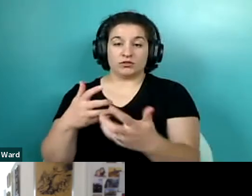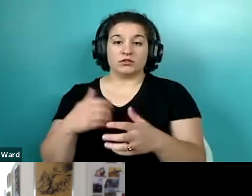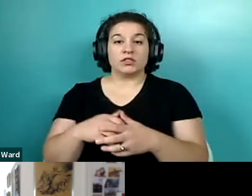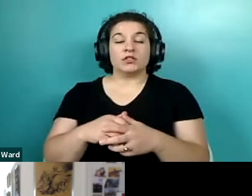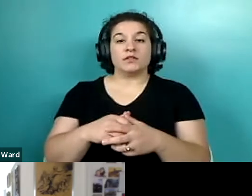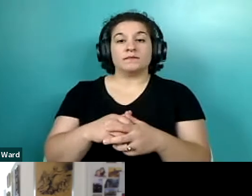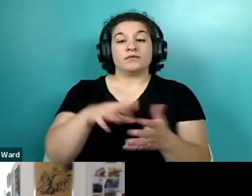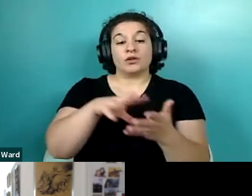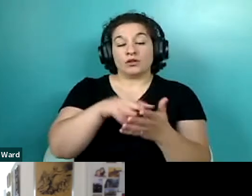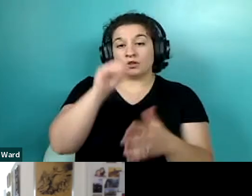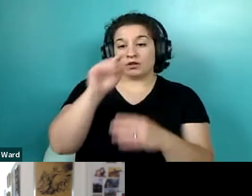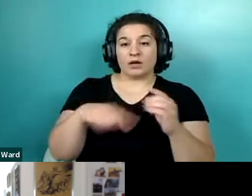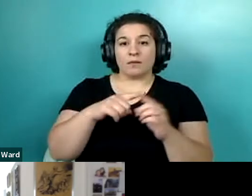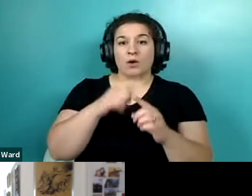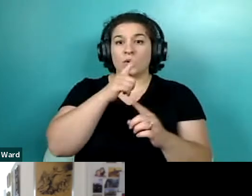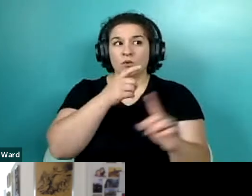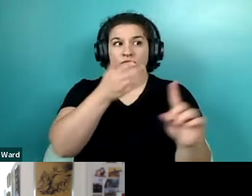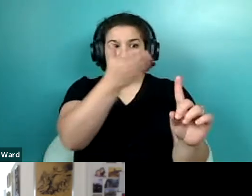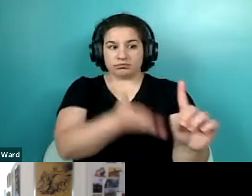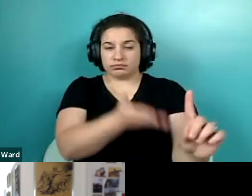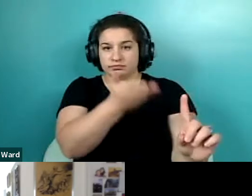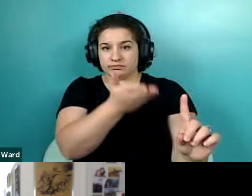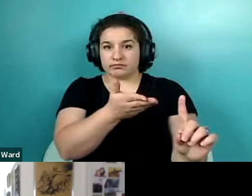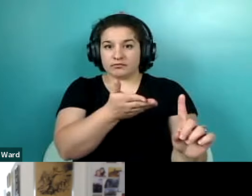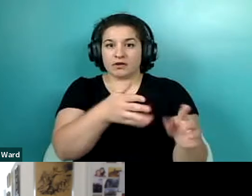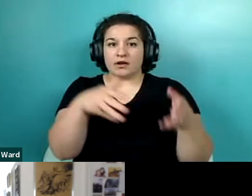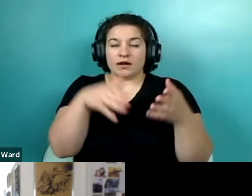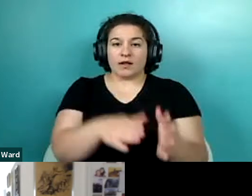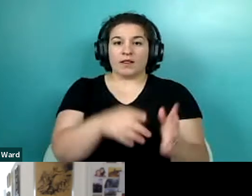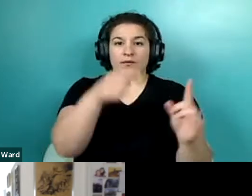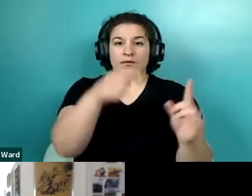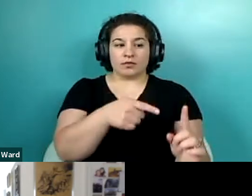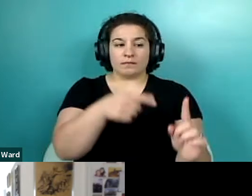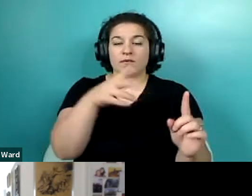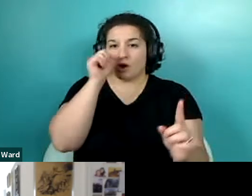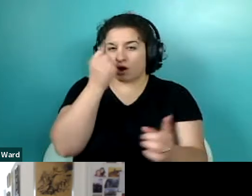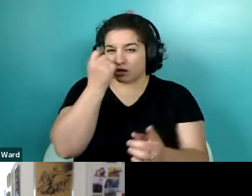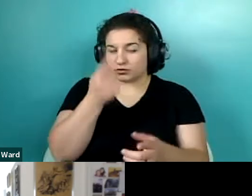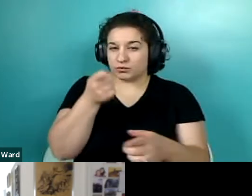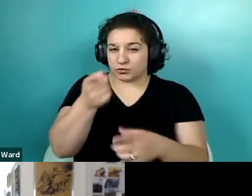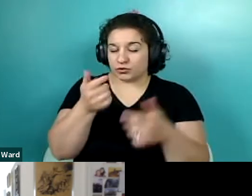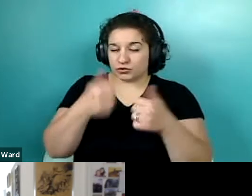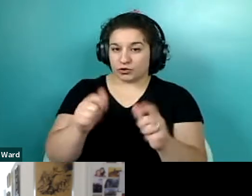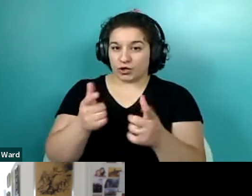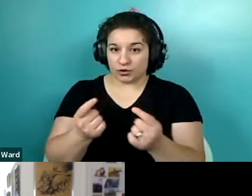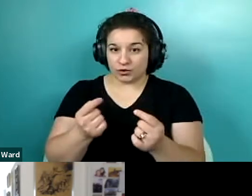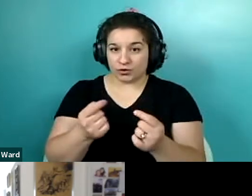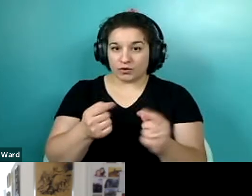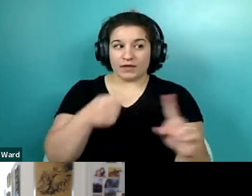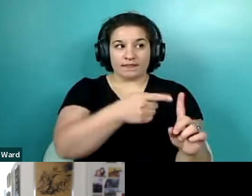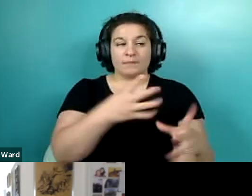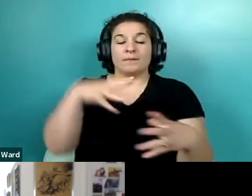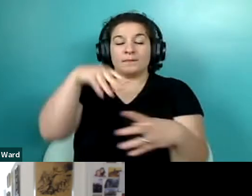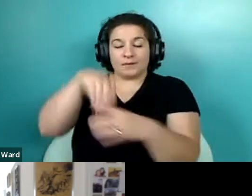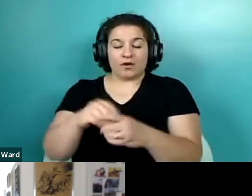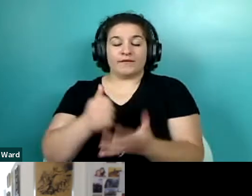learning about who they are, letting them understand what it is you're trying to do, and get them to be involved in helping to make these